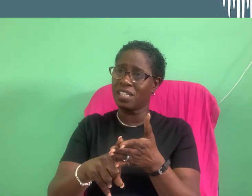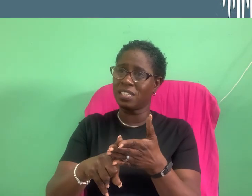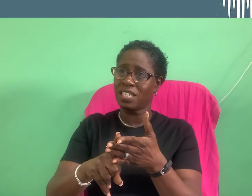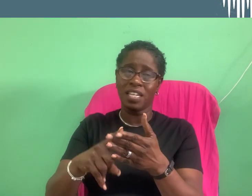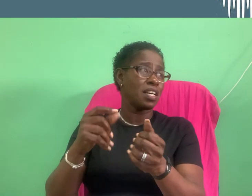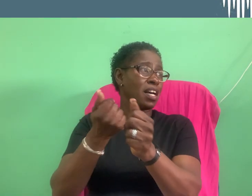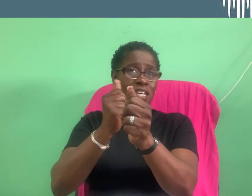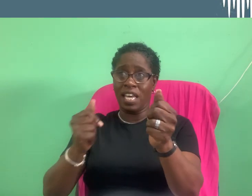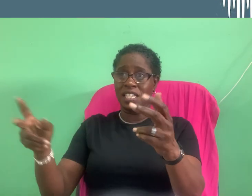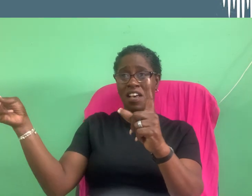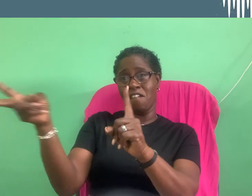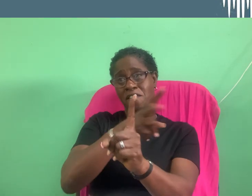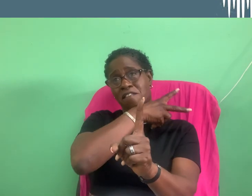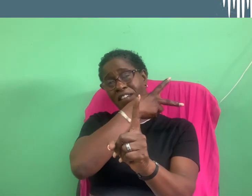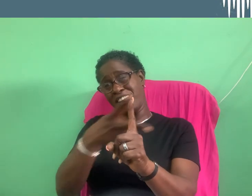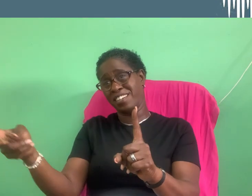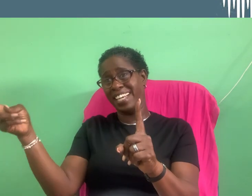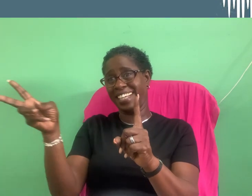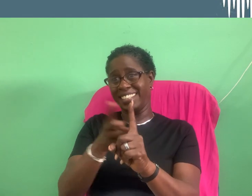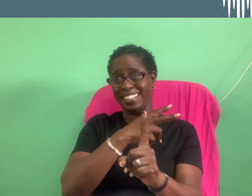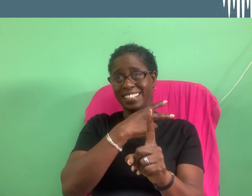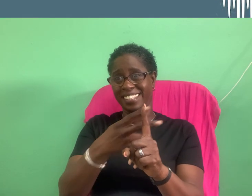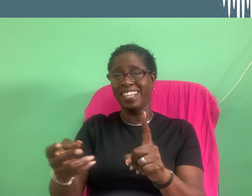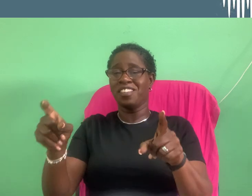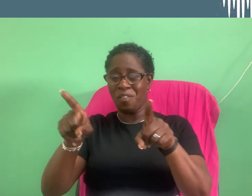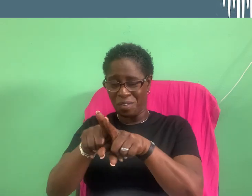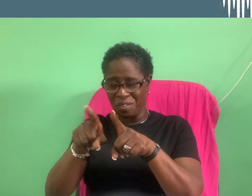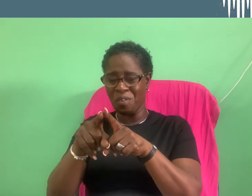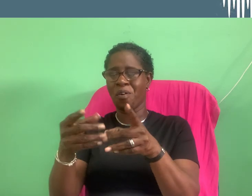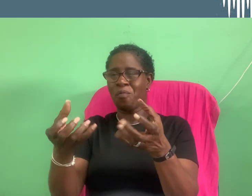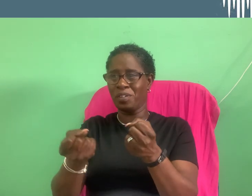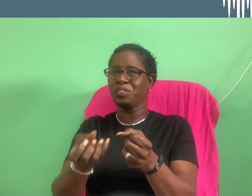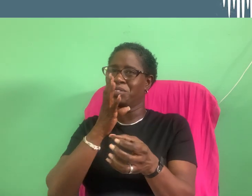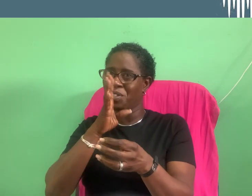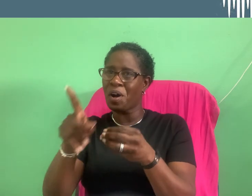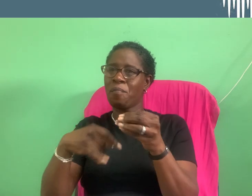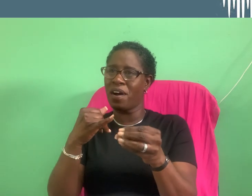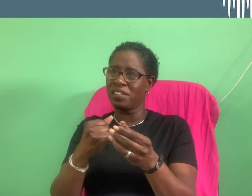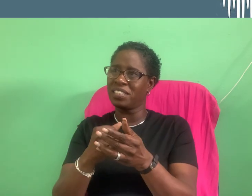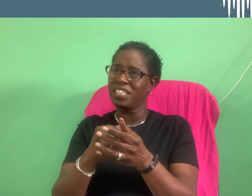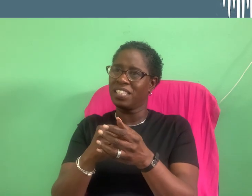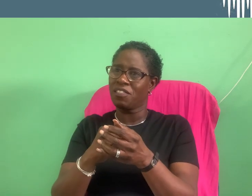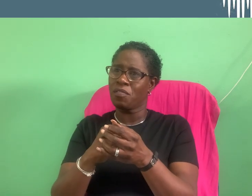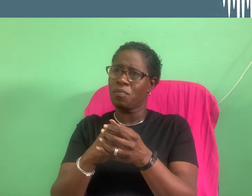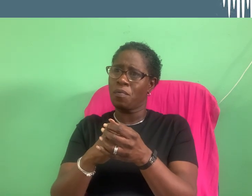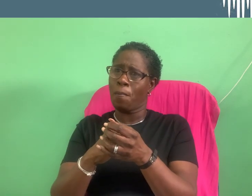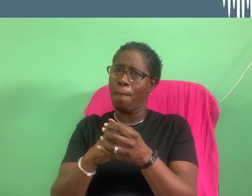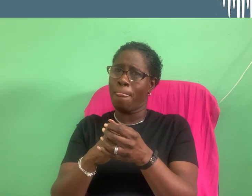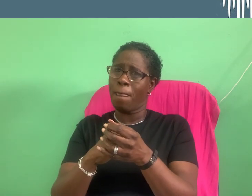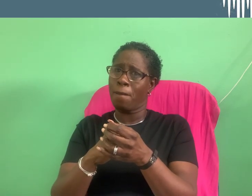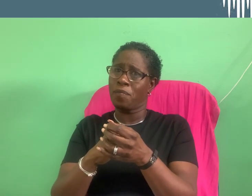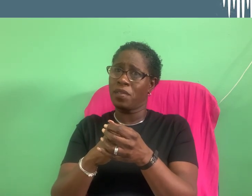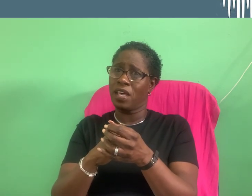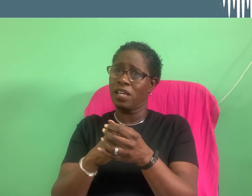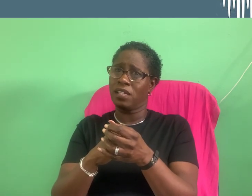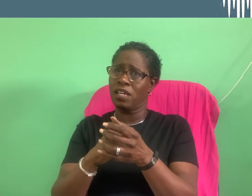time. So that's one piece. And then the other piece that you hit on is definitely how siloed the anti-trafficking sphere has